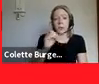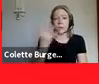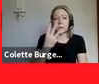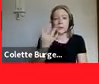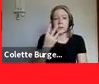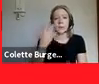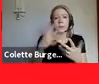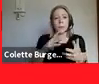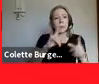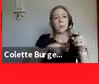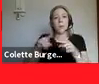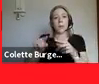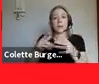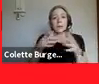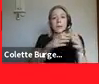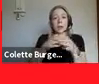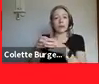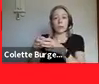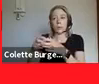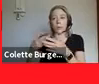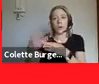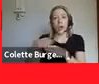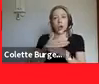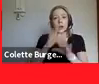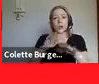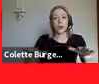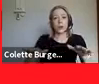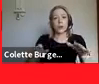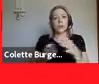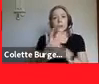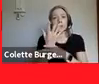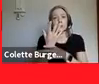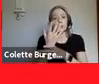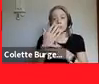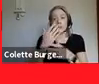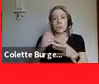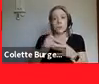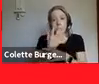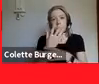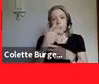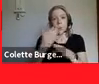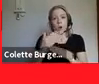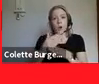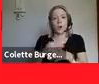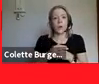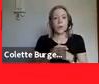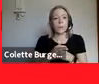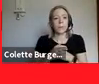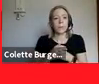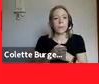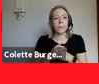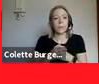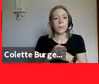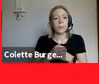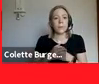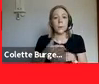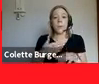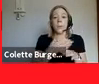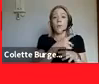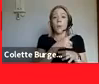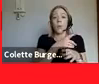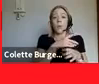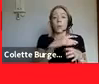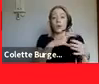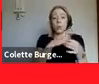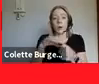multi-sectoral early childhood intervention work in Central and Eastern Europe. Before joining OSF, Dragana worked with Save the